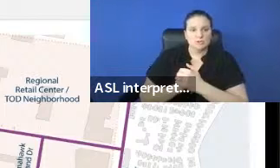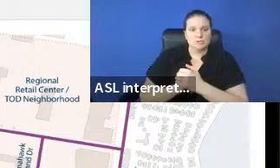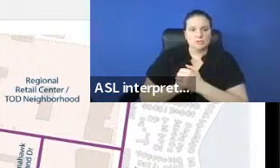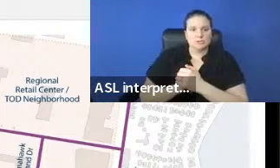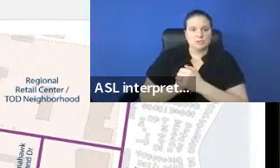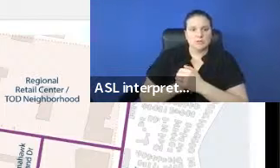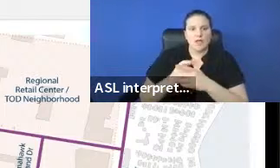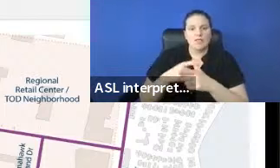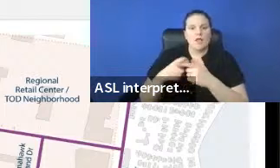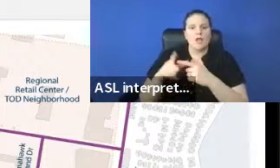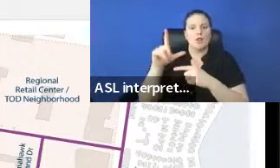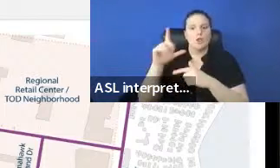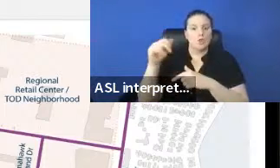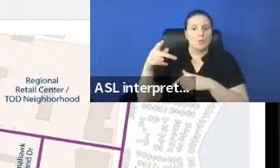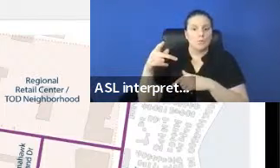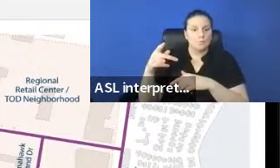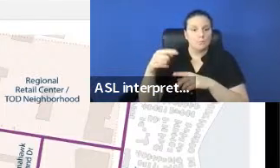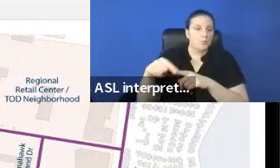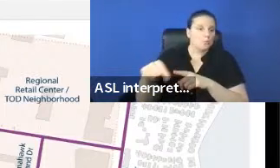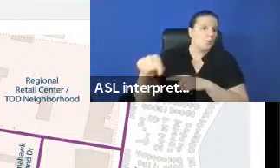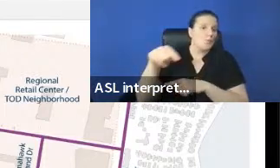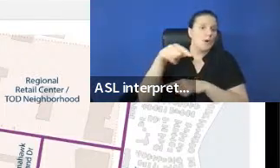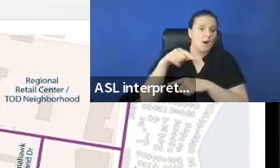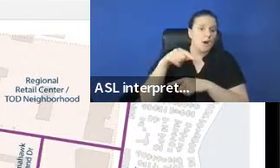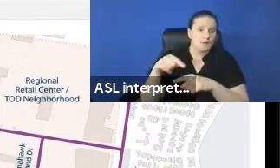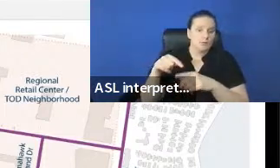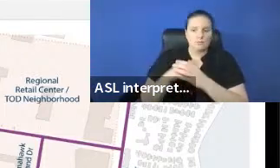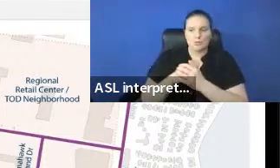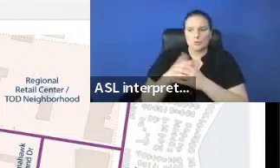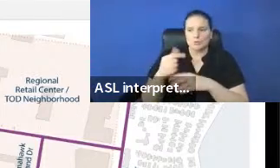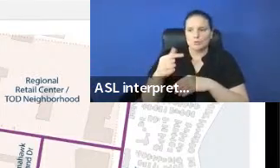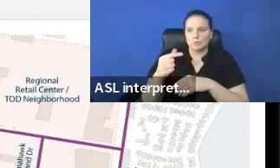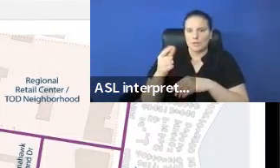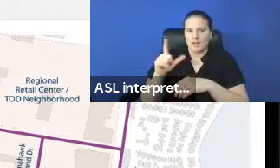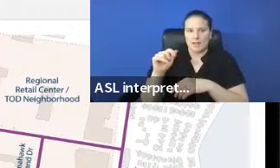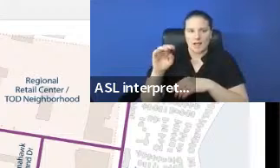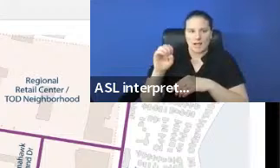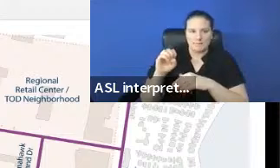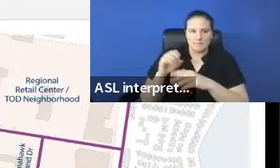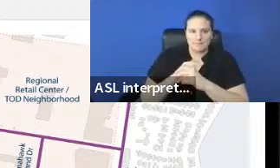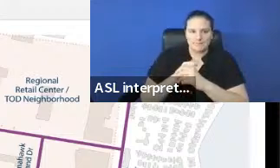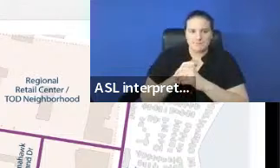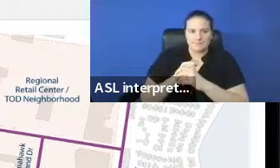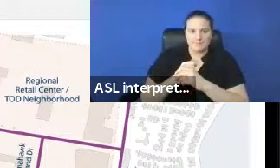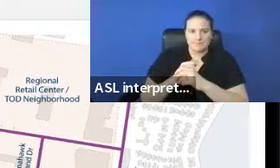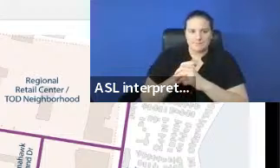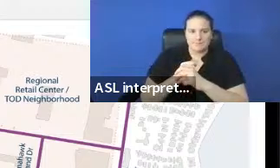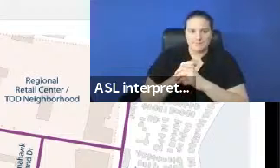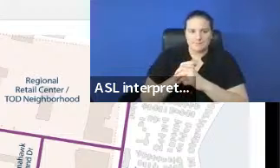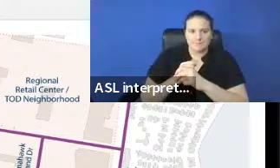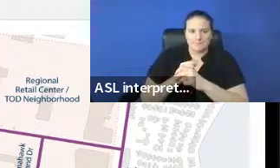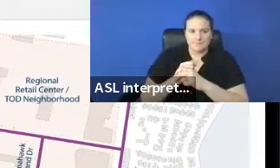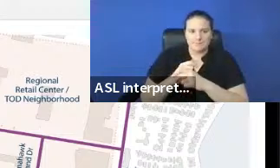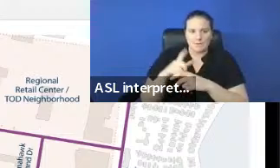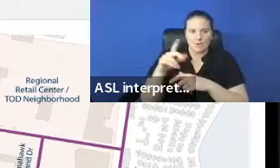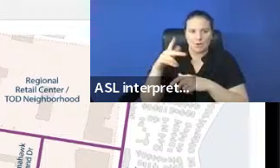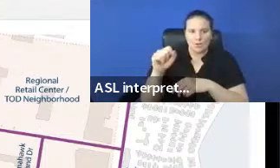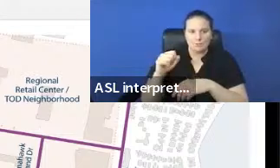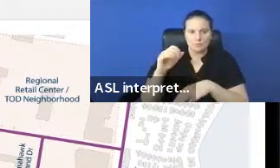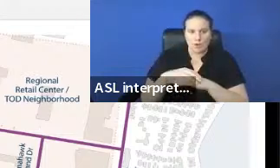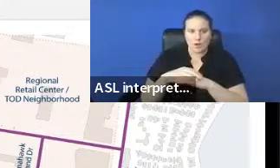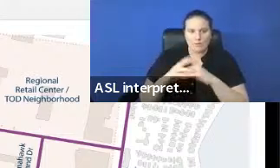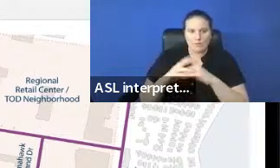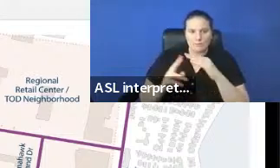loop around. As you can see, the green line kind of loops around and then gets up onto the